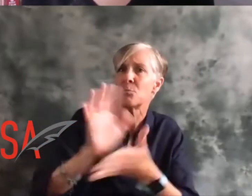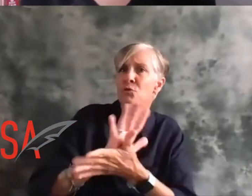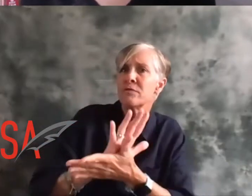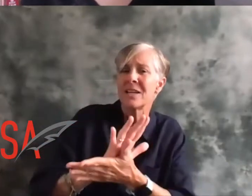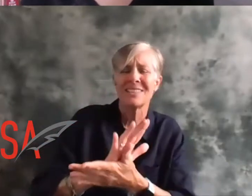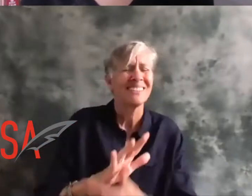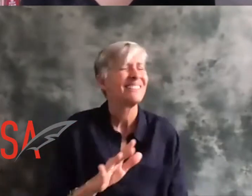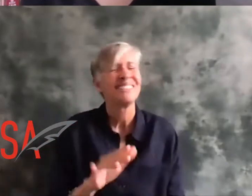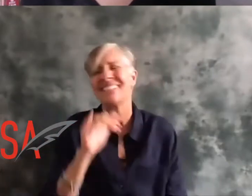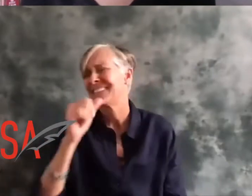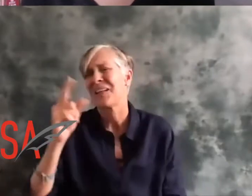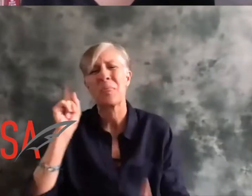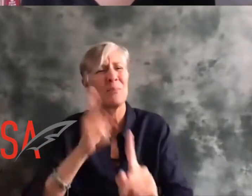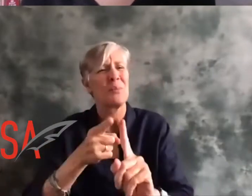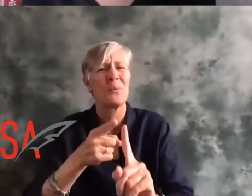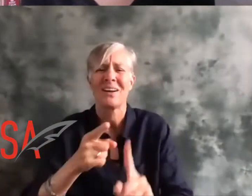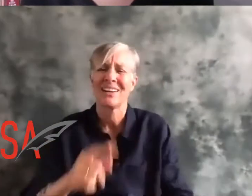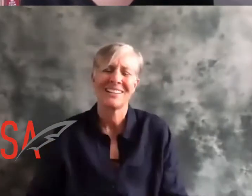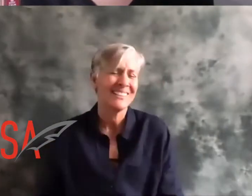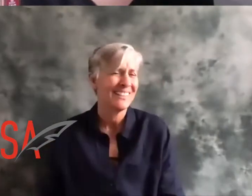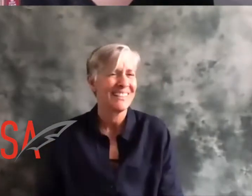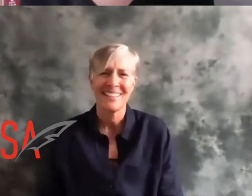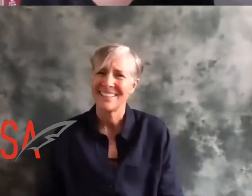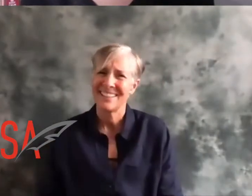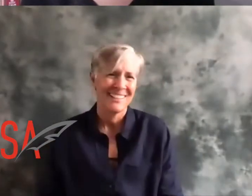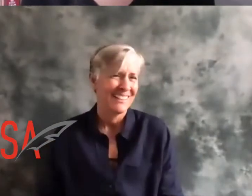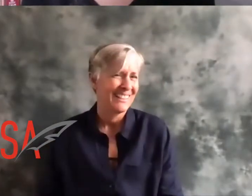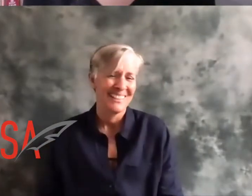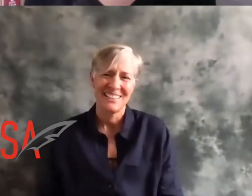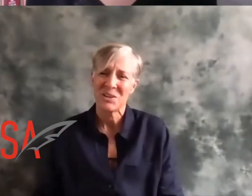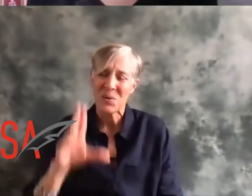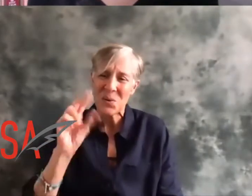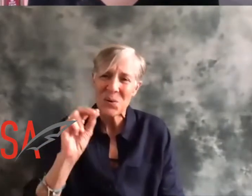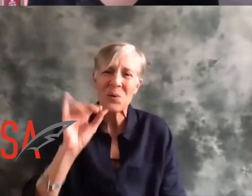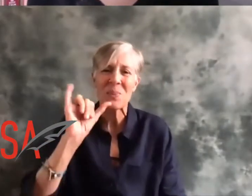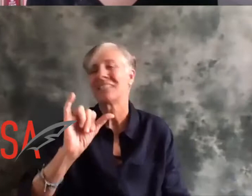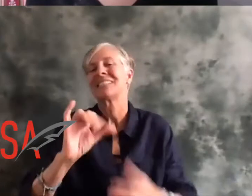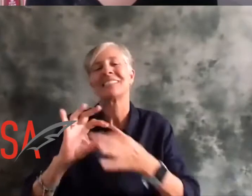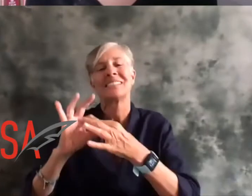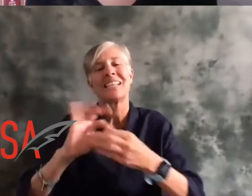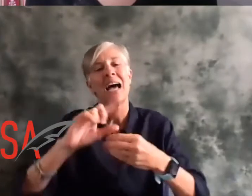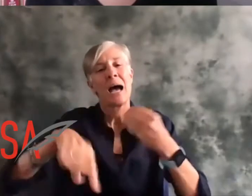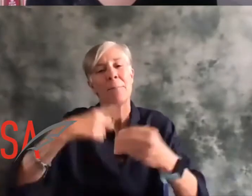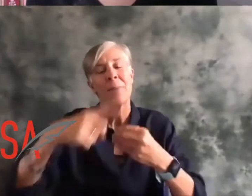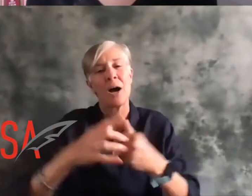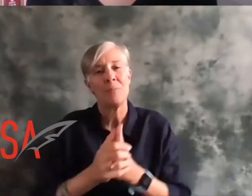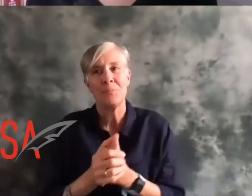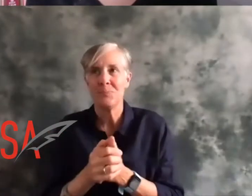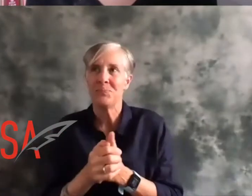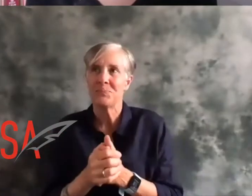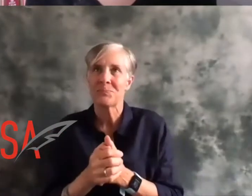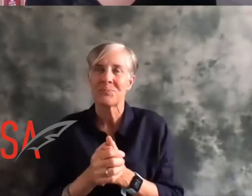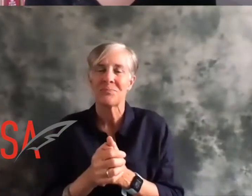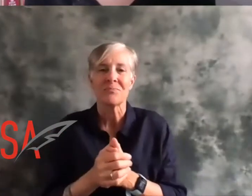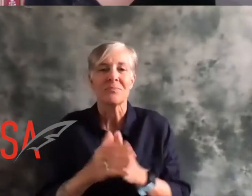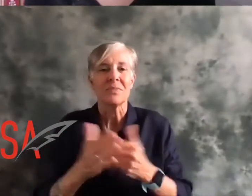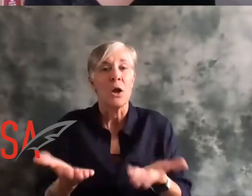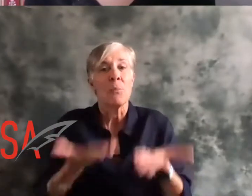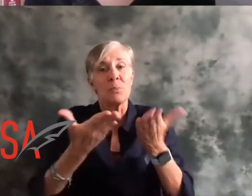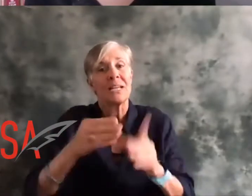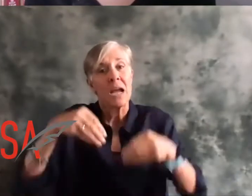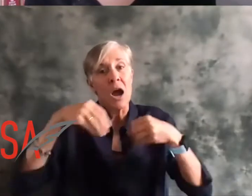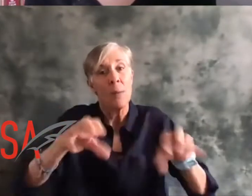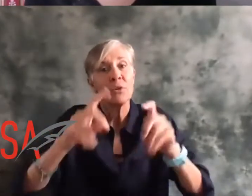not what it is at all. It is about bringing in opportunities throughout the